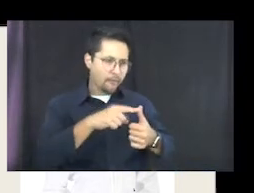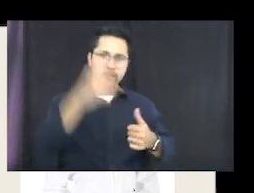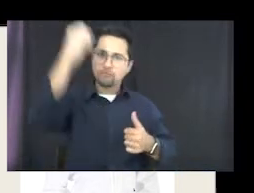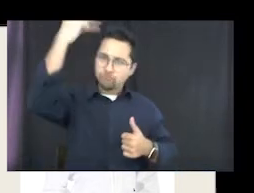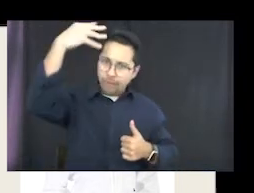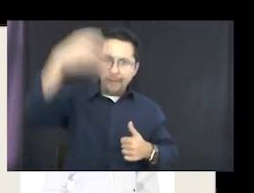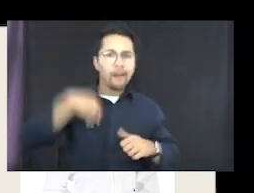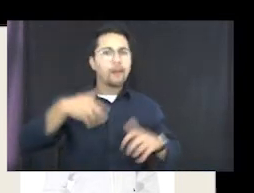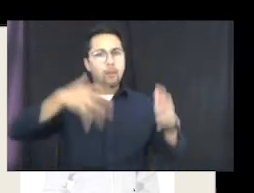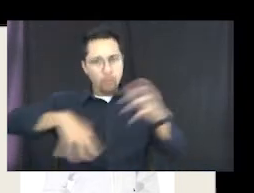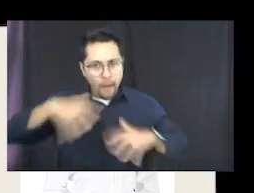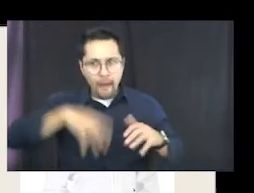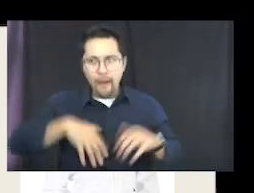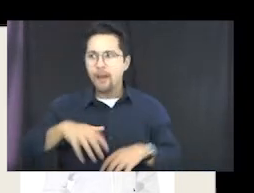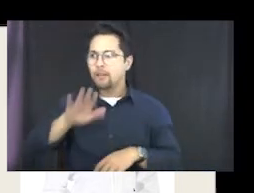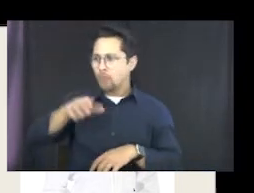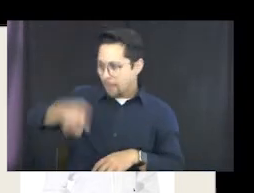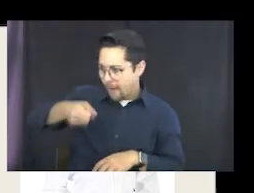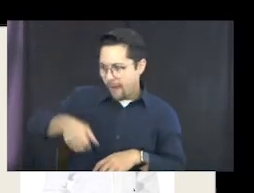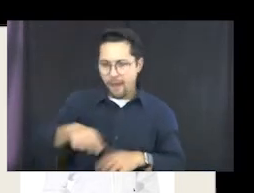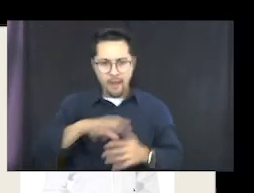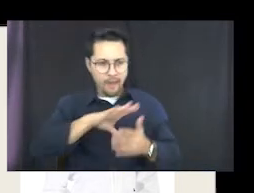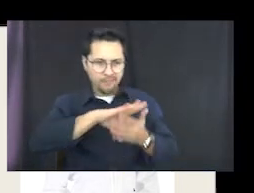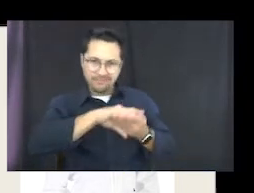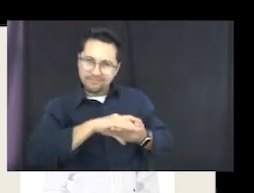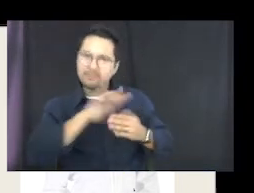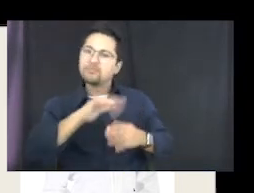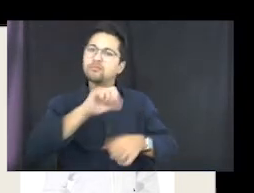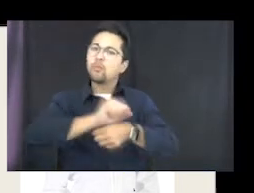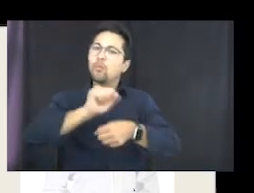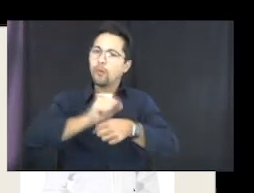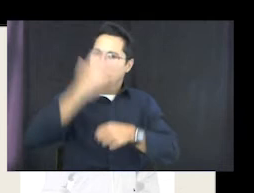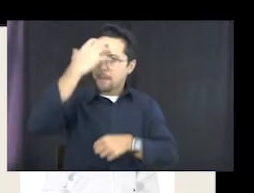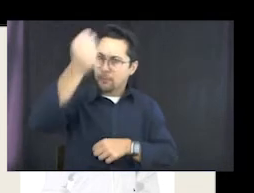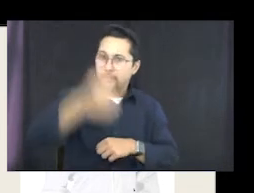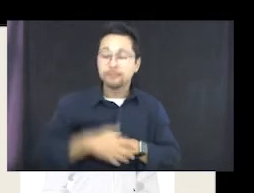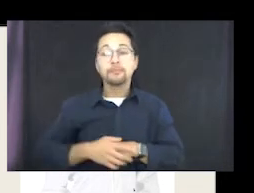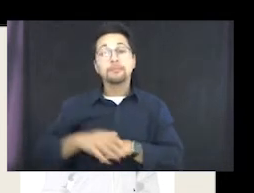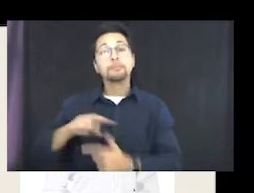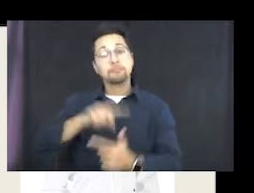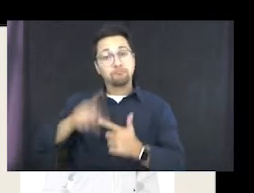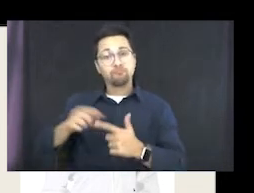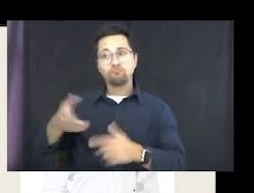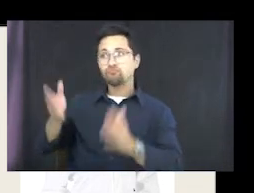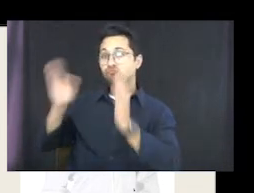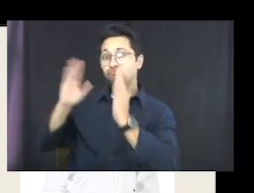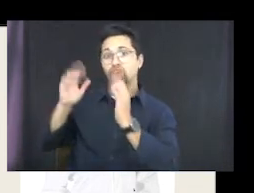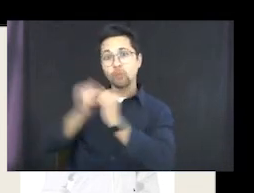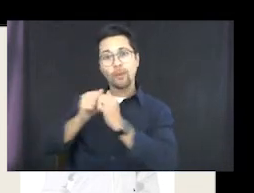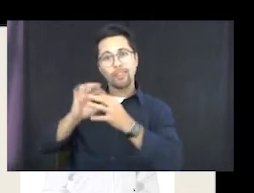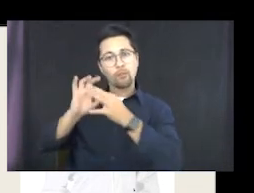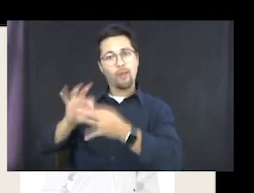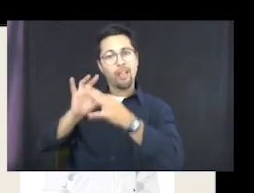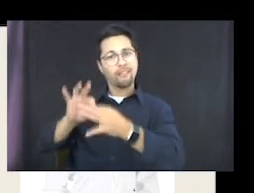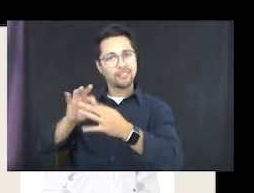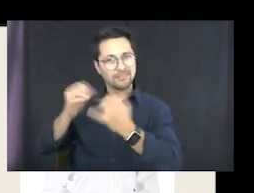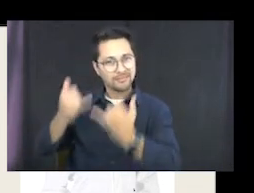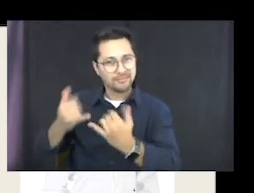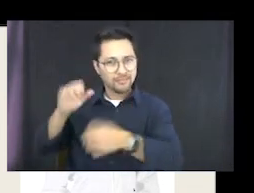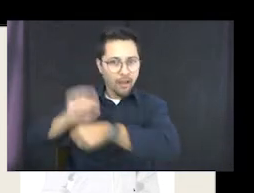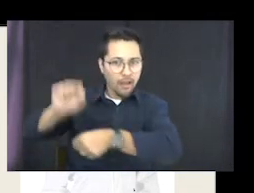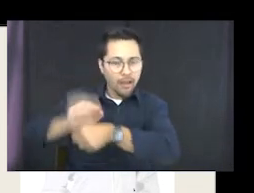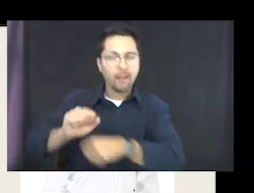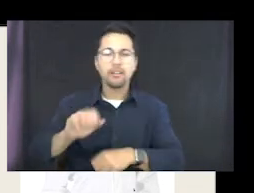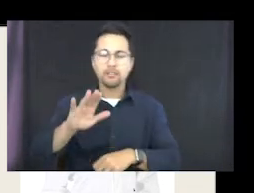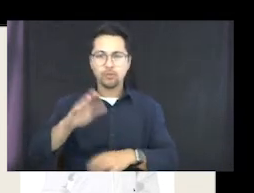dressed, and bringing that bag you packed. All of those are your working memory. And then you stay focused on those relevant tasks, which involves your